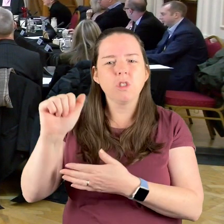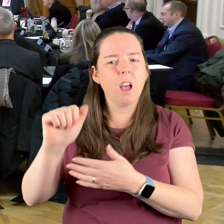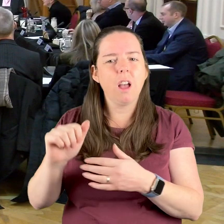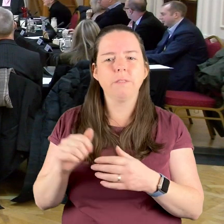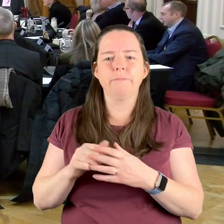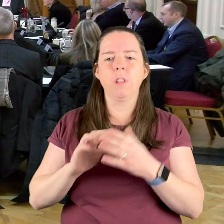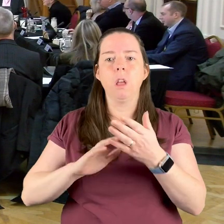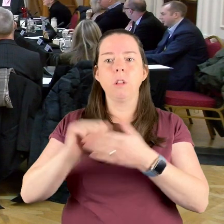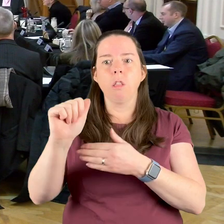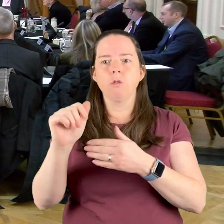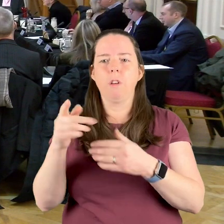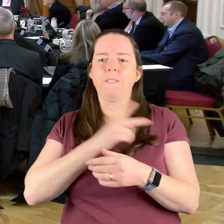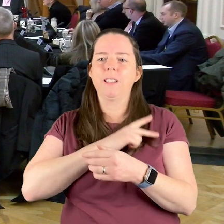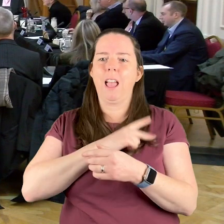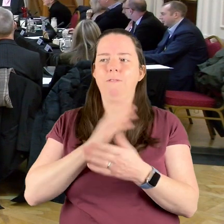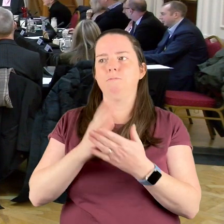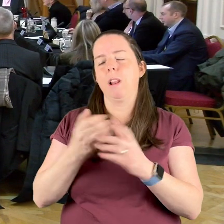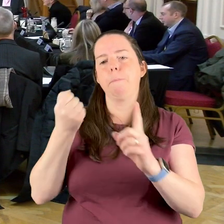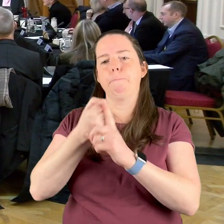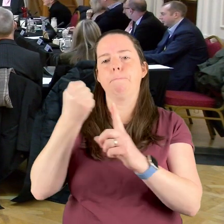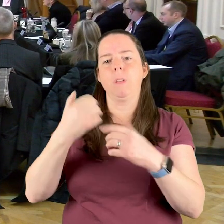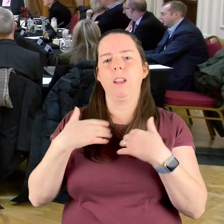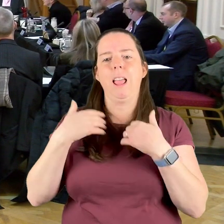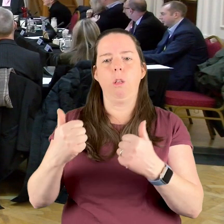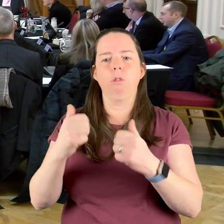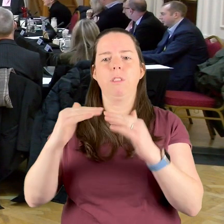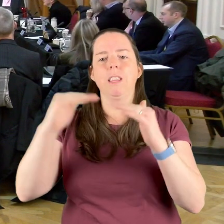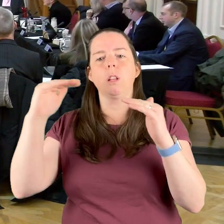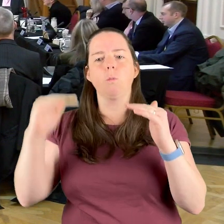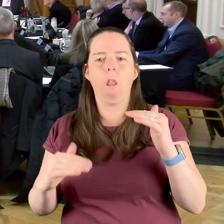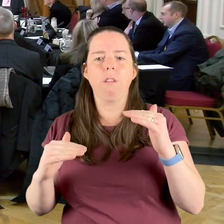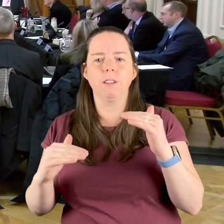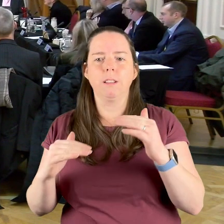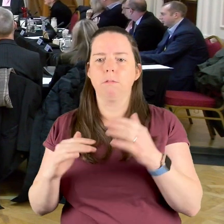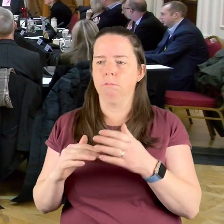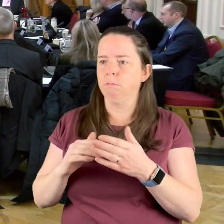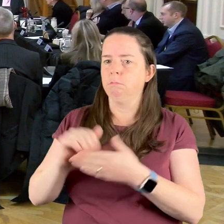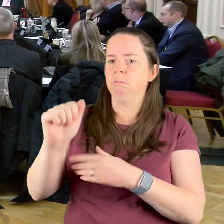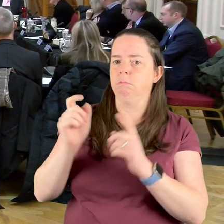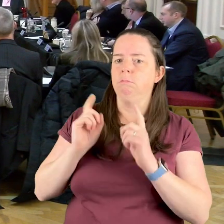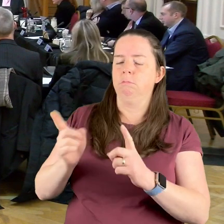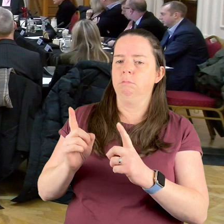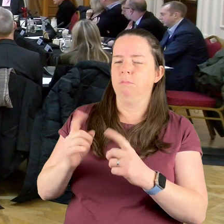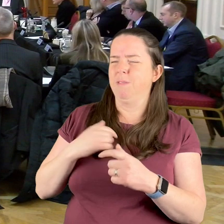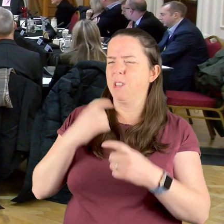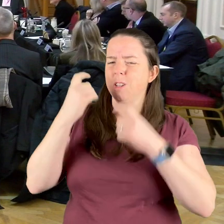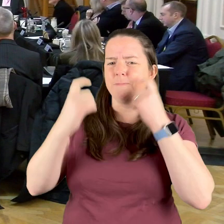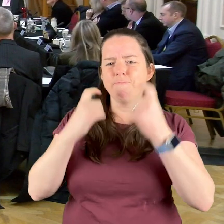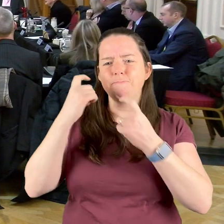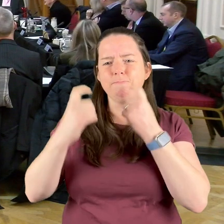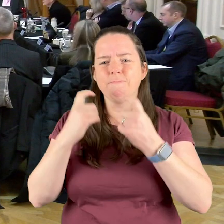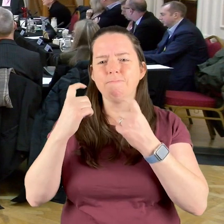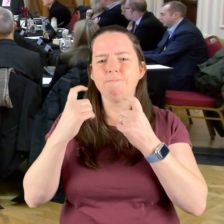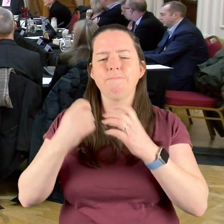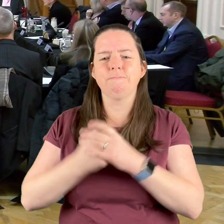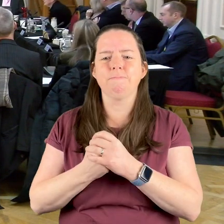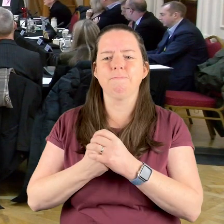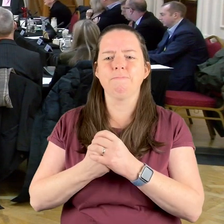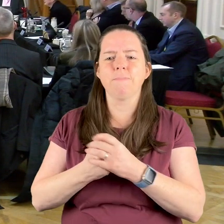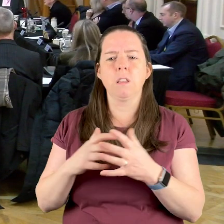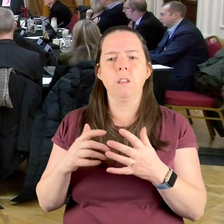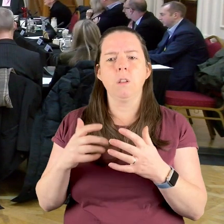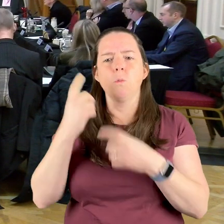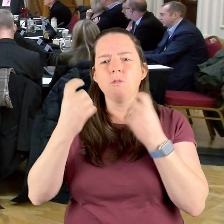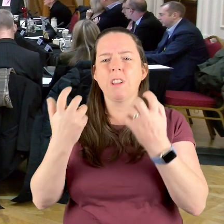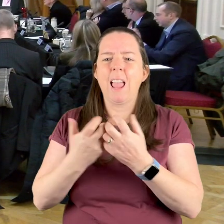culture. And culture equally of our staff also has an impact on health inequalities. And I'm wondering how we